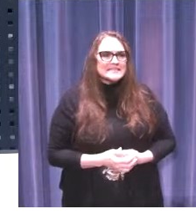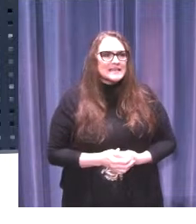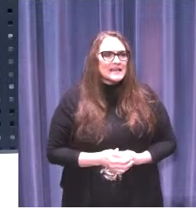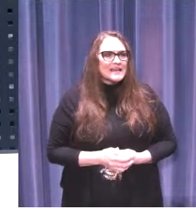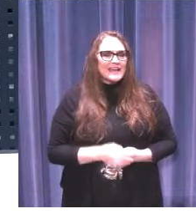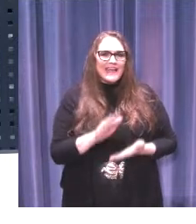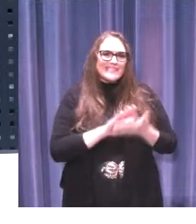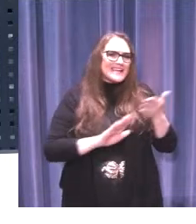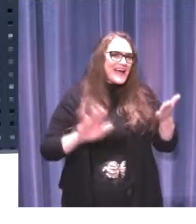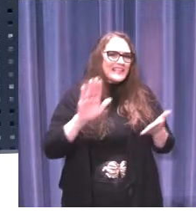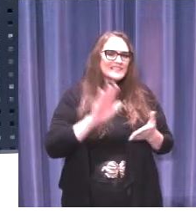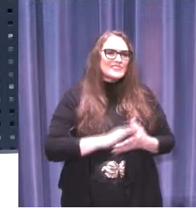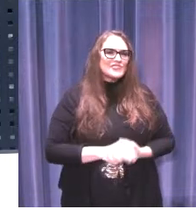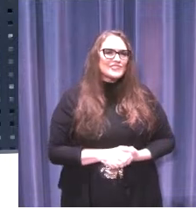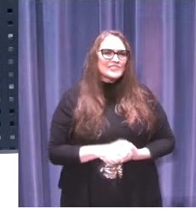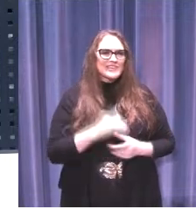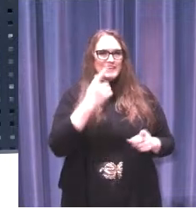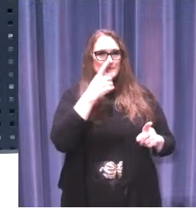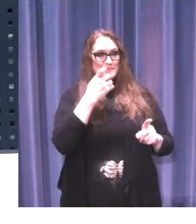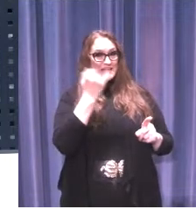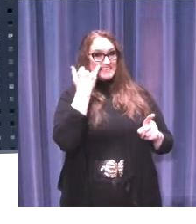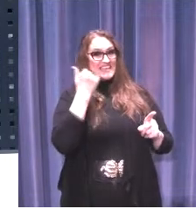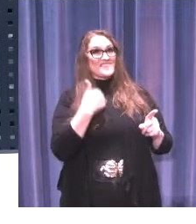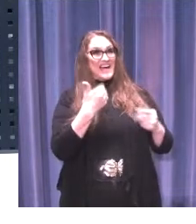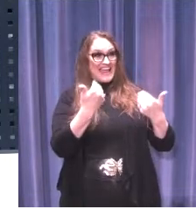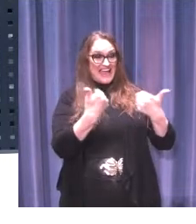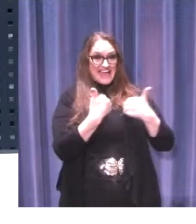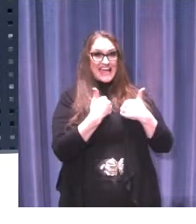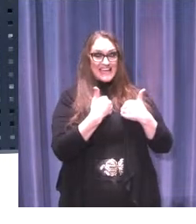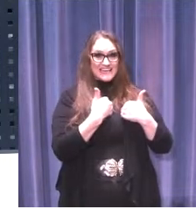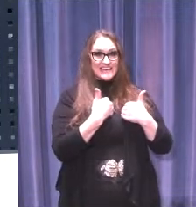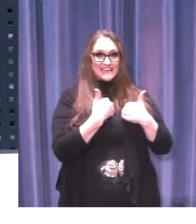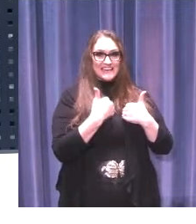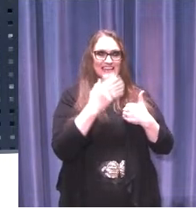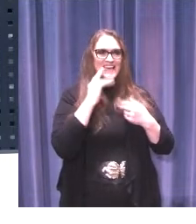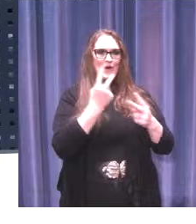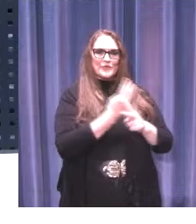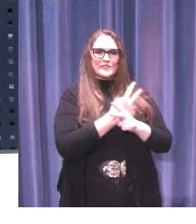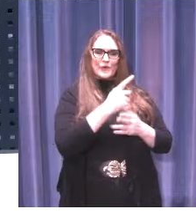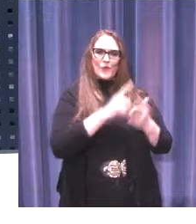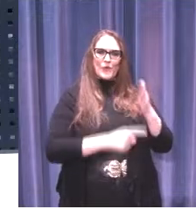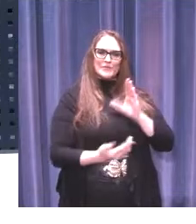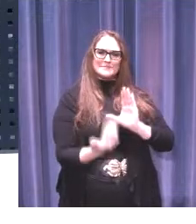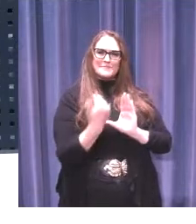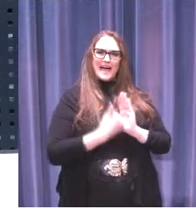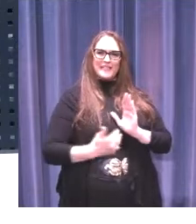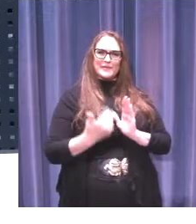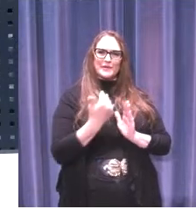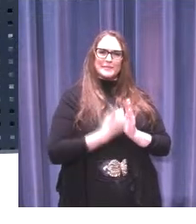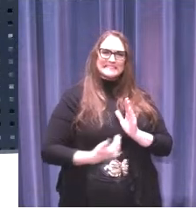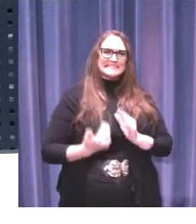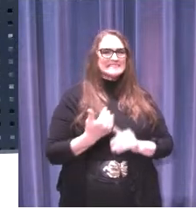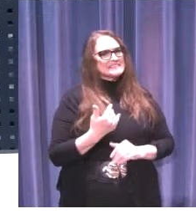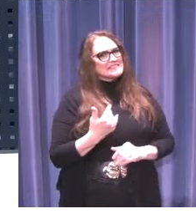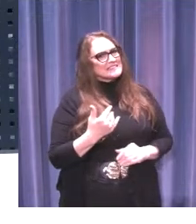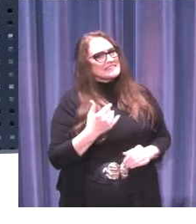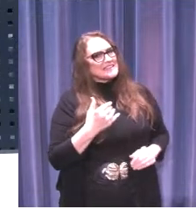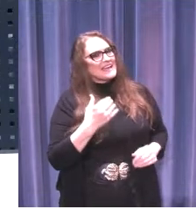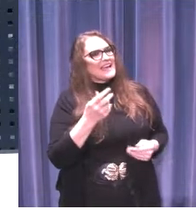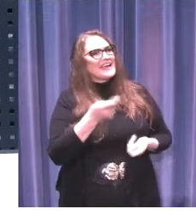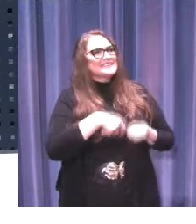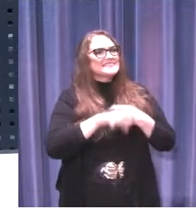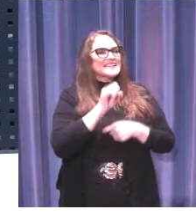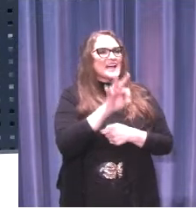at the college, because if I had, I'd have figured out what was bothering me. Instead